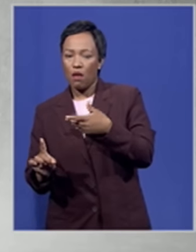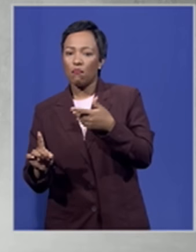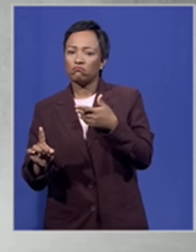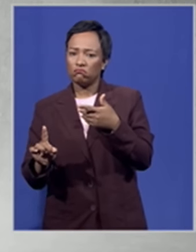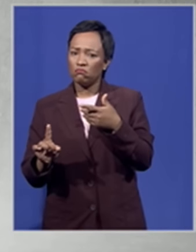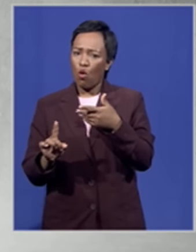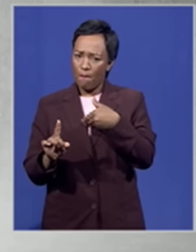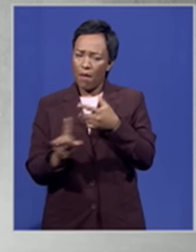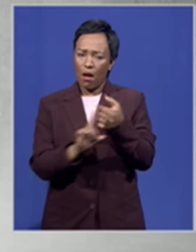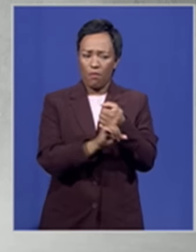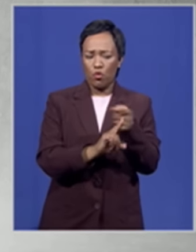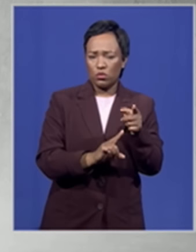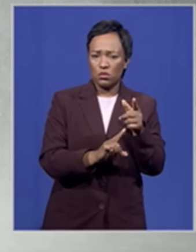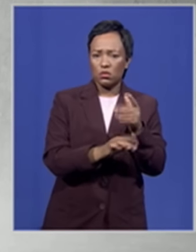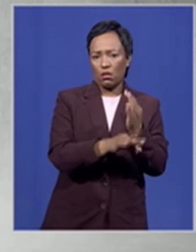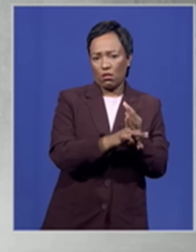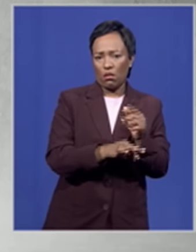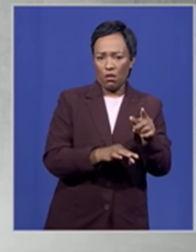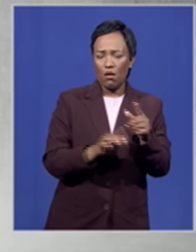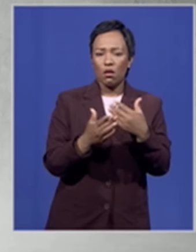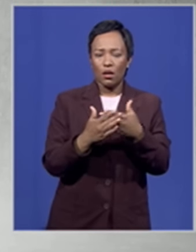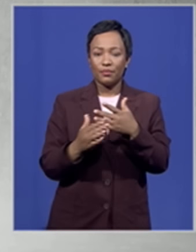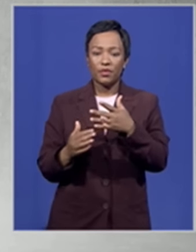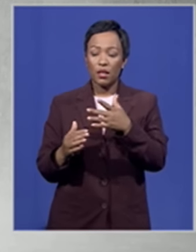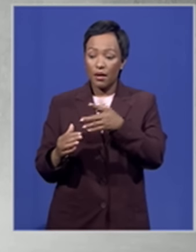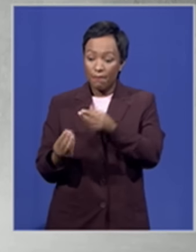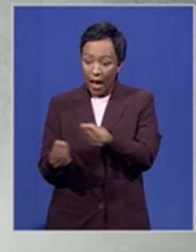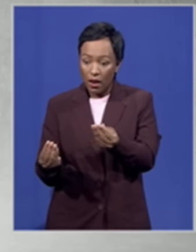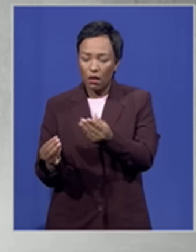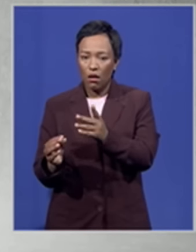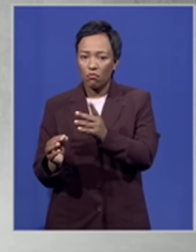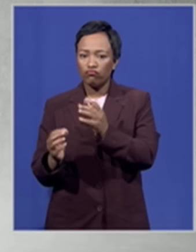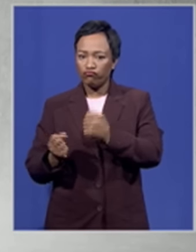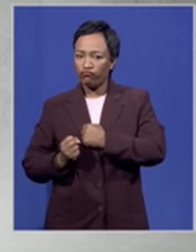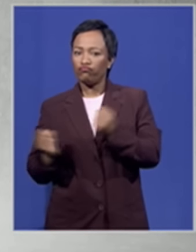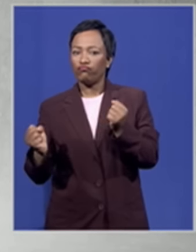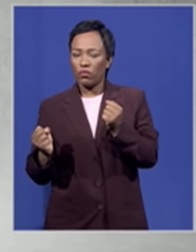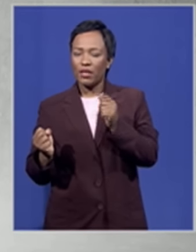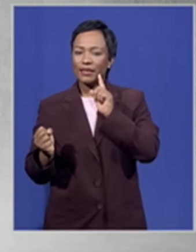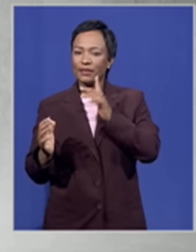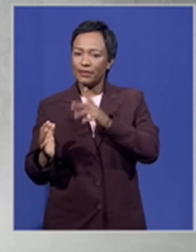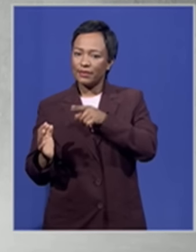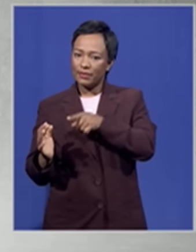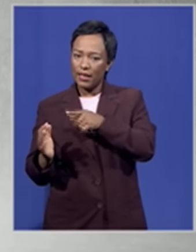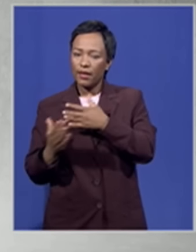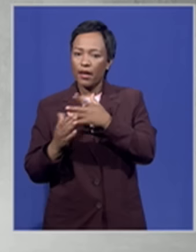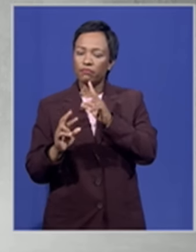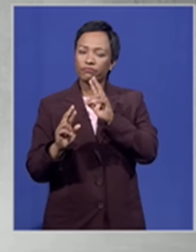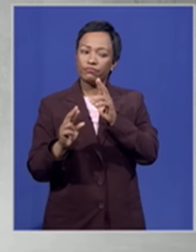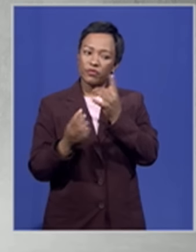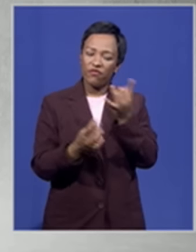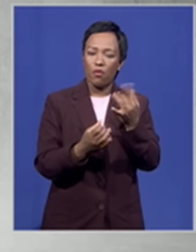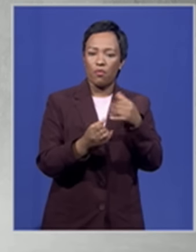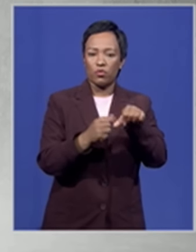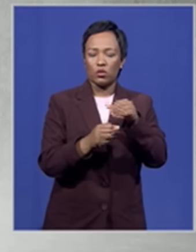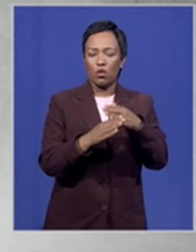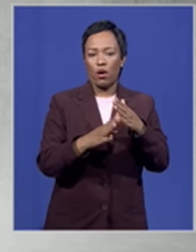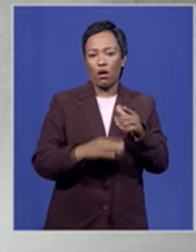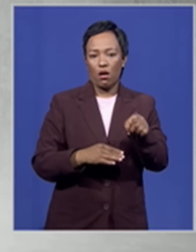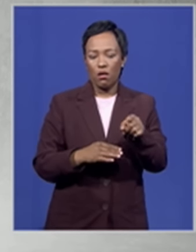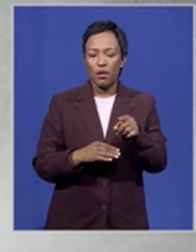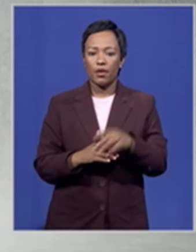ba ka bua then matitjhere ba tlonka steps sa o romela ma social worker tiragalo tseno tsa GBV di ka lwantshiwa bonolo fa